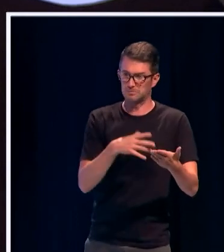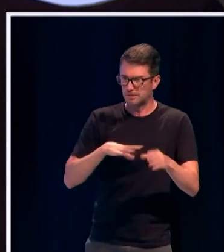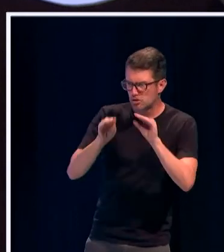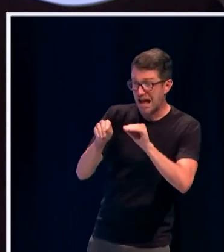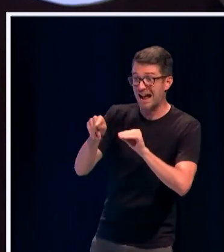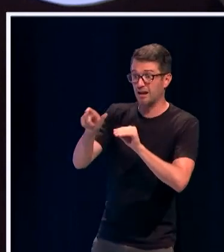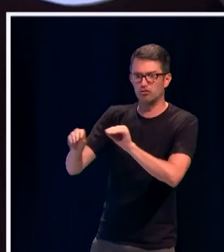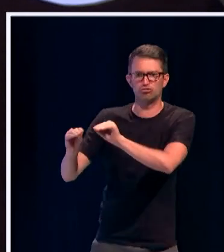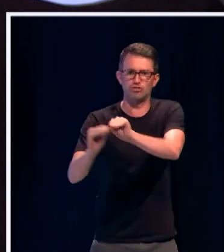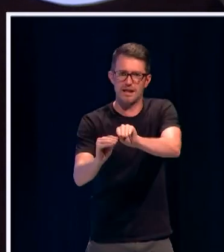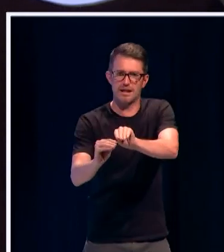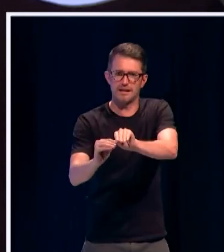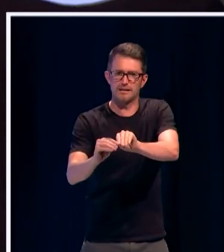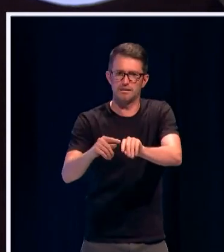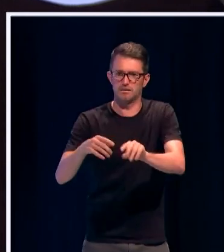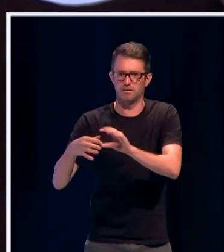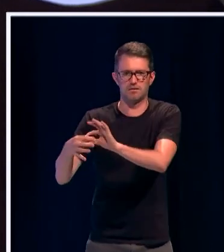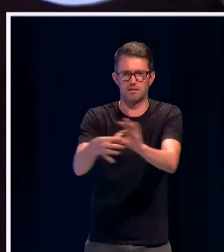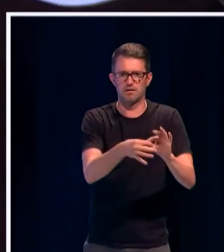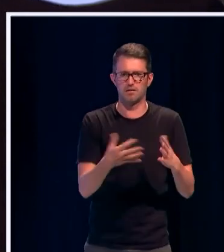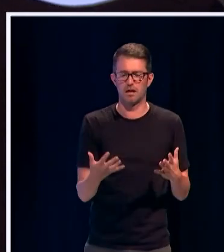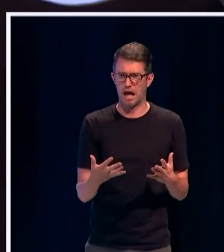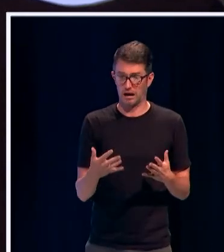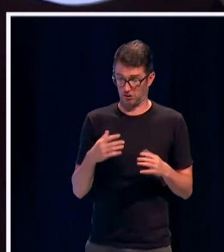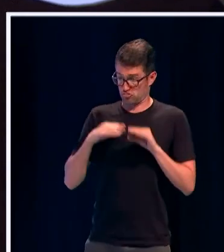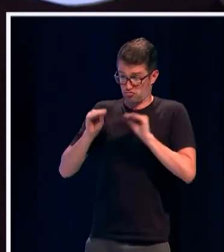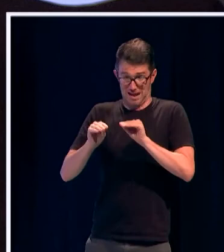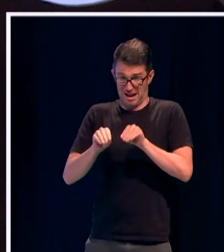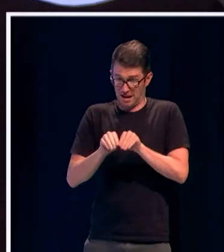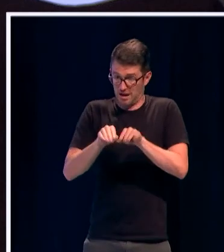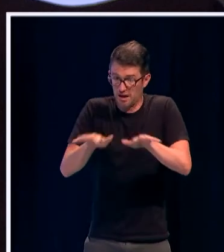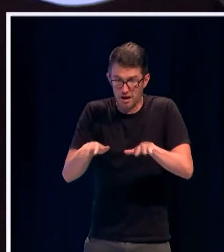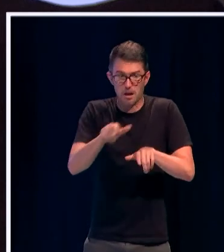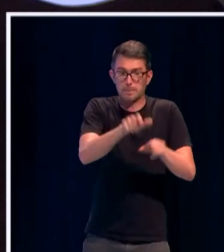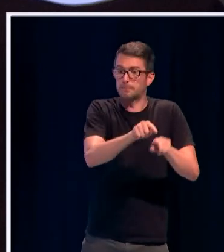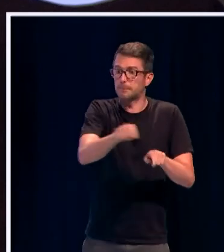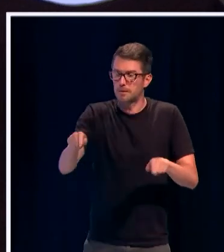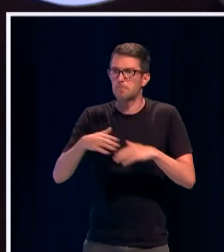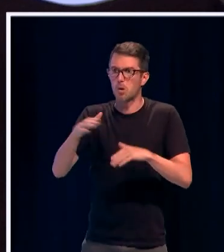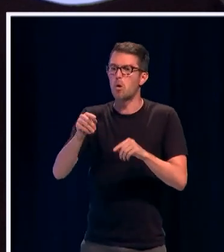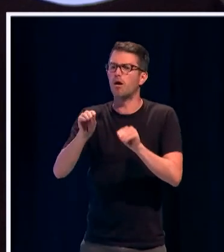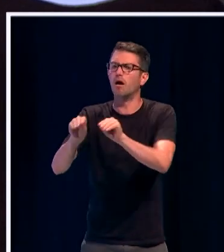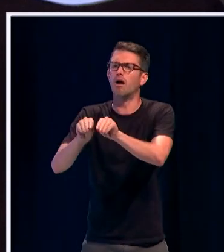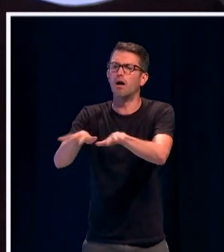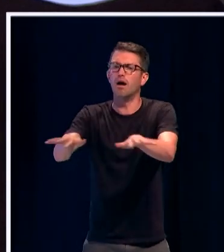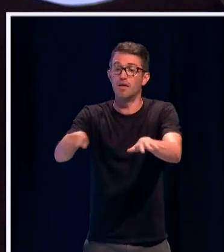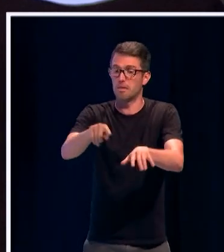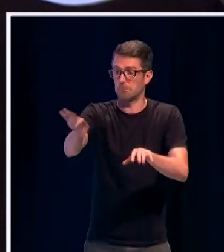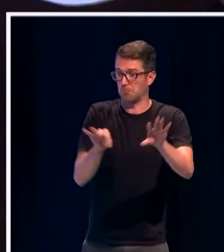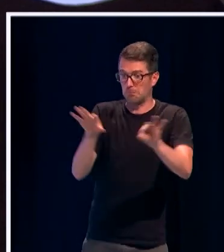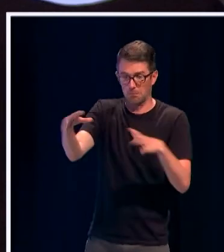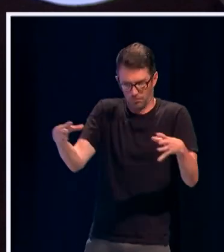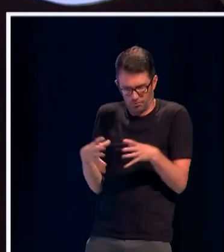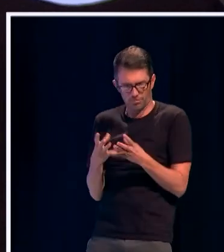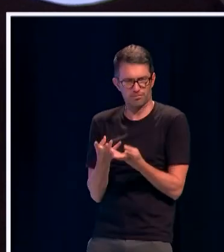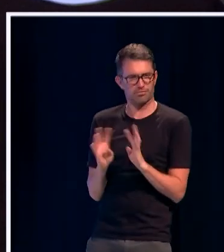disabilities. So to engage persons with disabilities, no matter it is a capacity building or empowering, is important for me. And